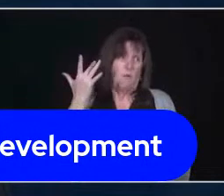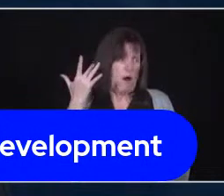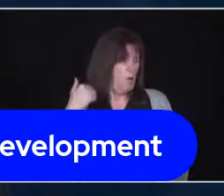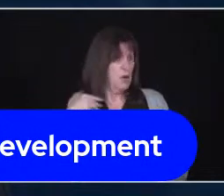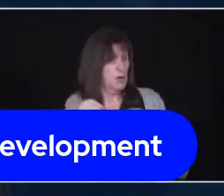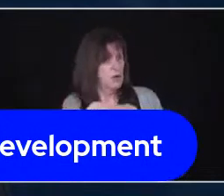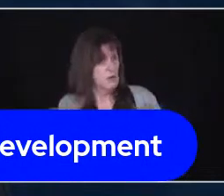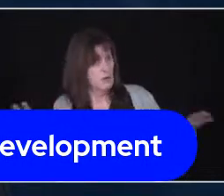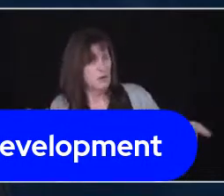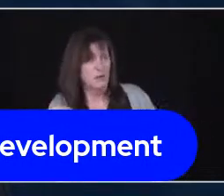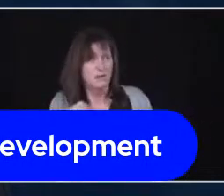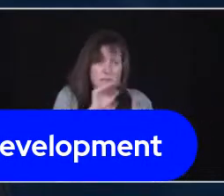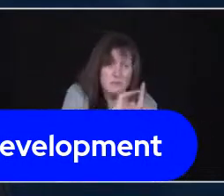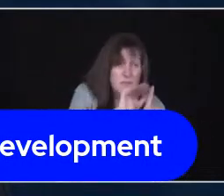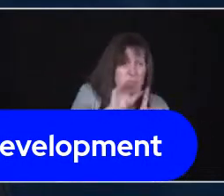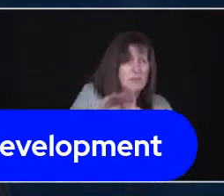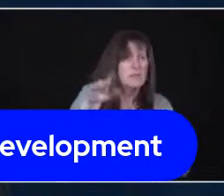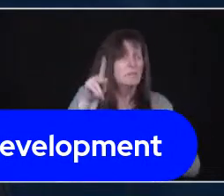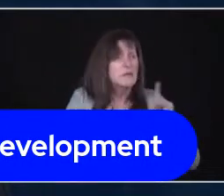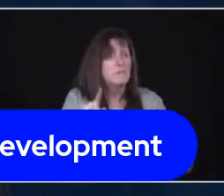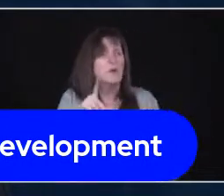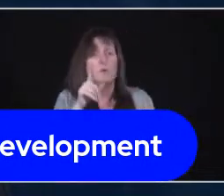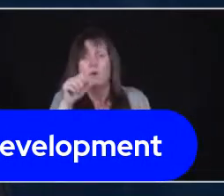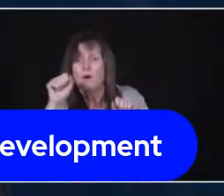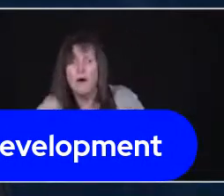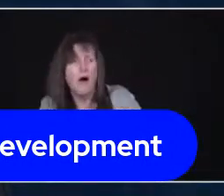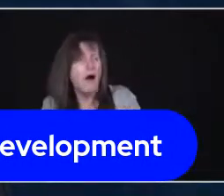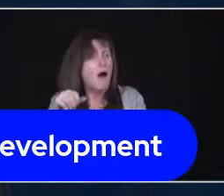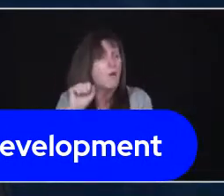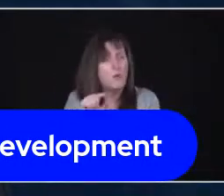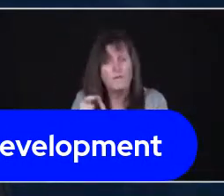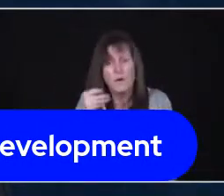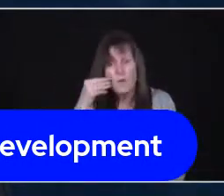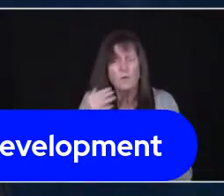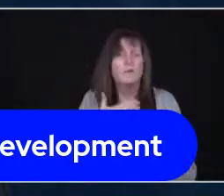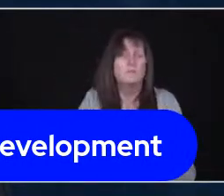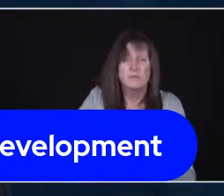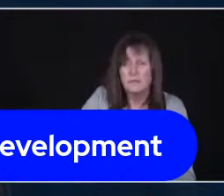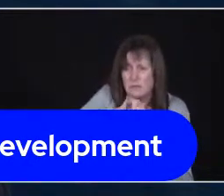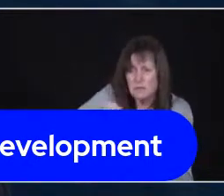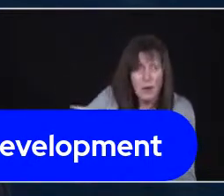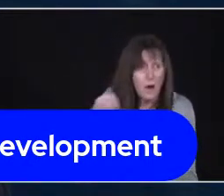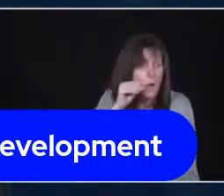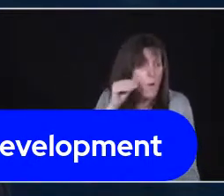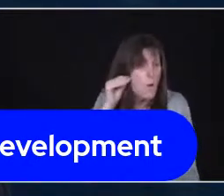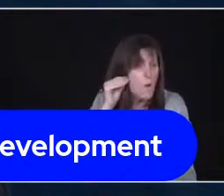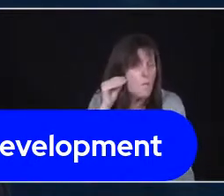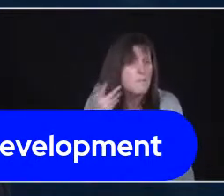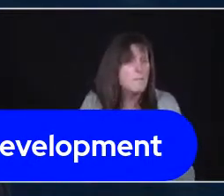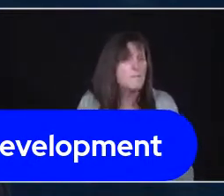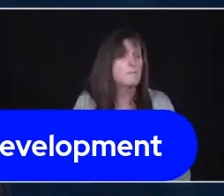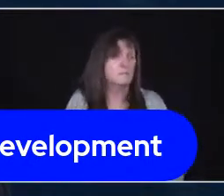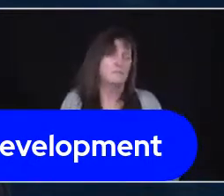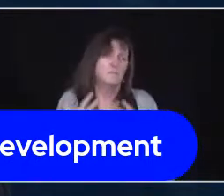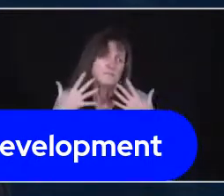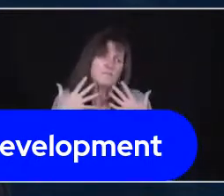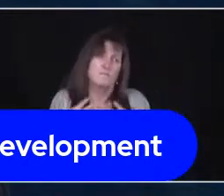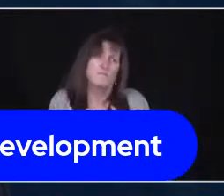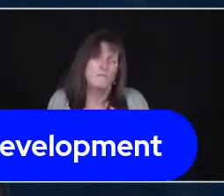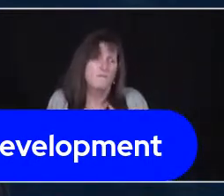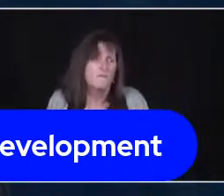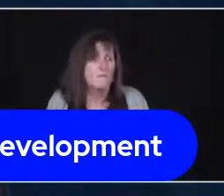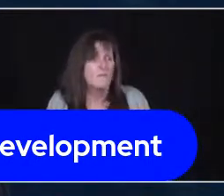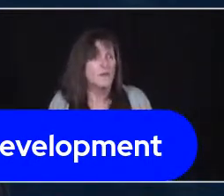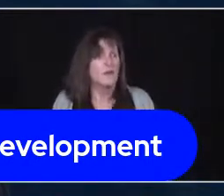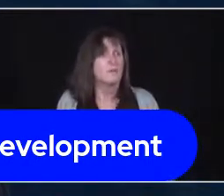home to do so. The sad reality is more and more people are being asked to go into the office. This